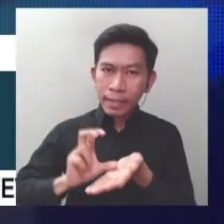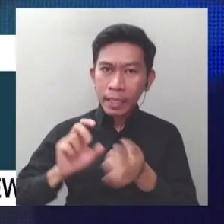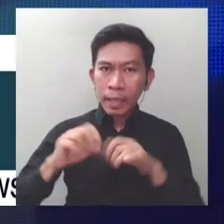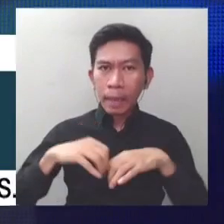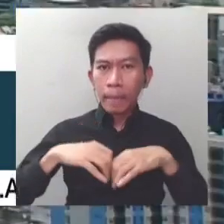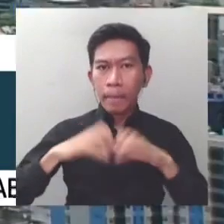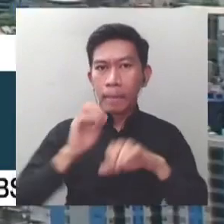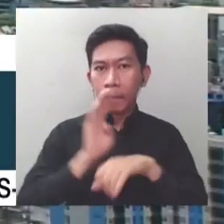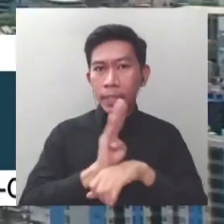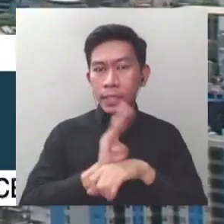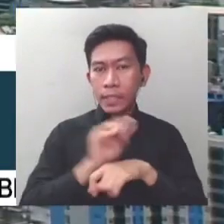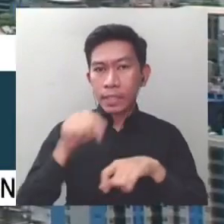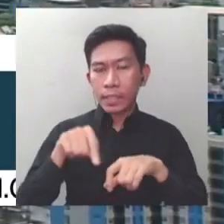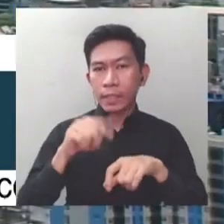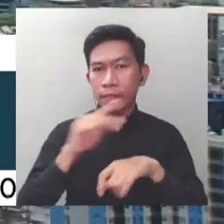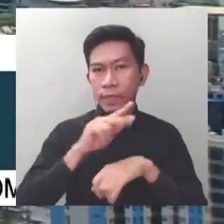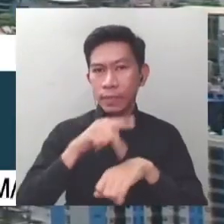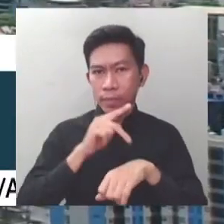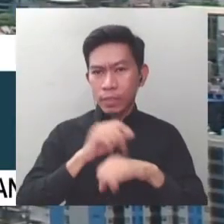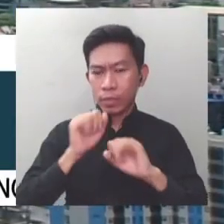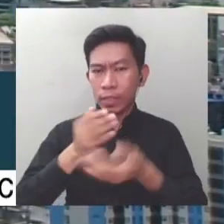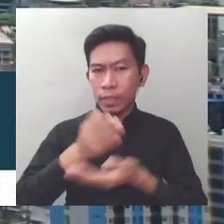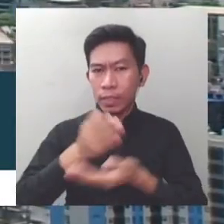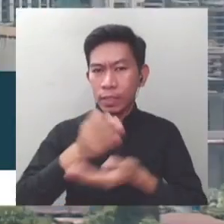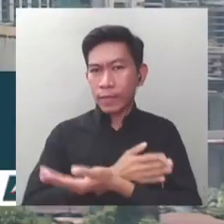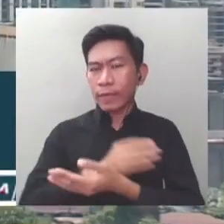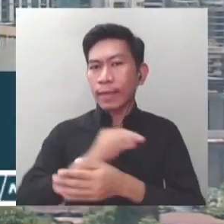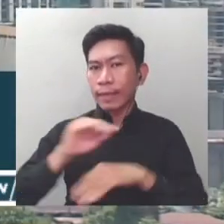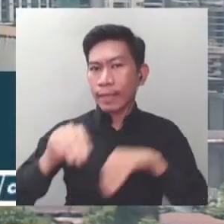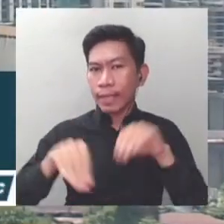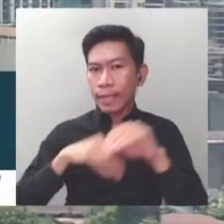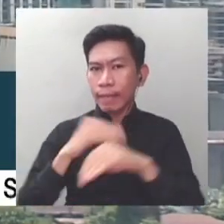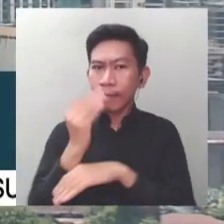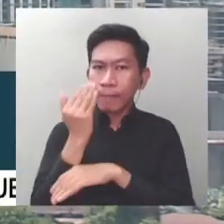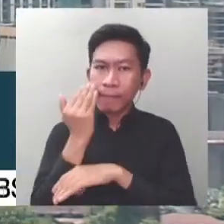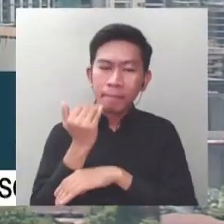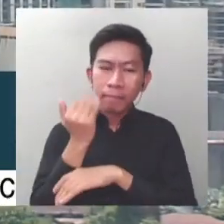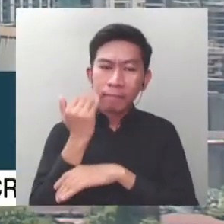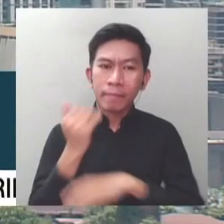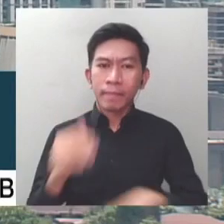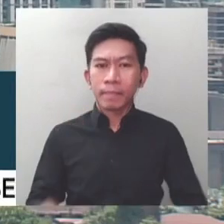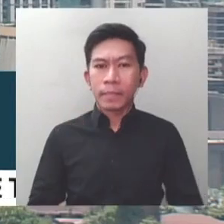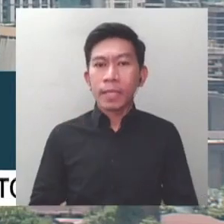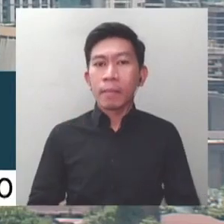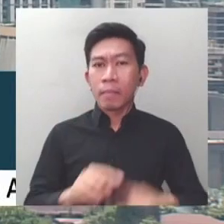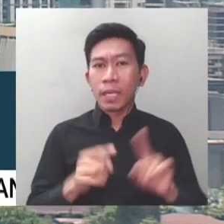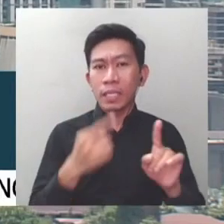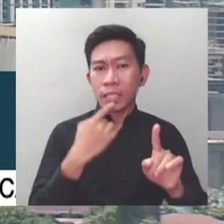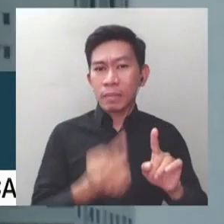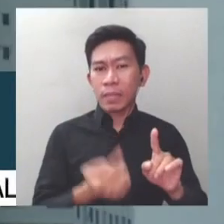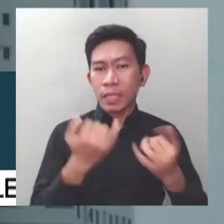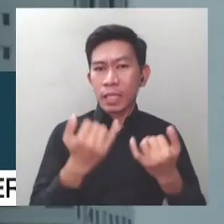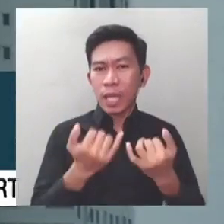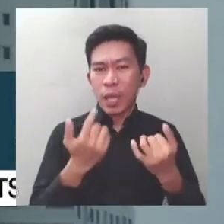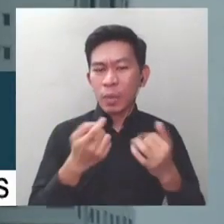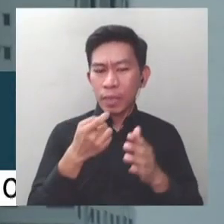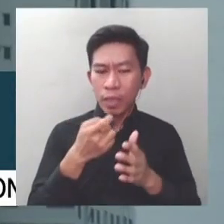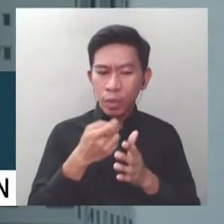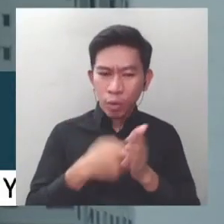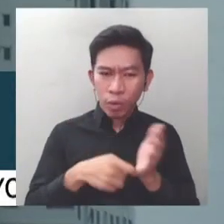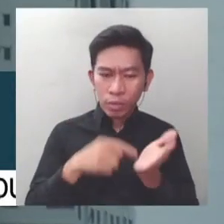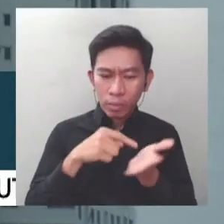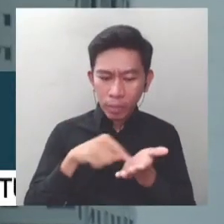deficit. But Barcelon admits the problem of high operating costs is keeping foreign investors from setting up